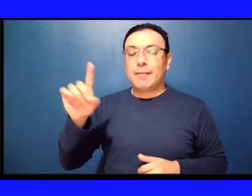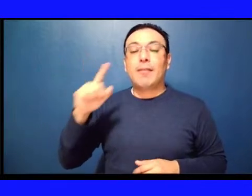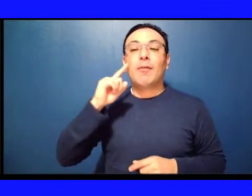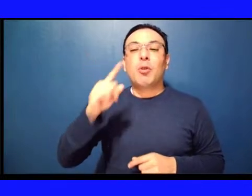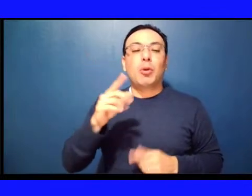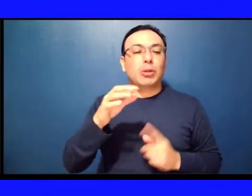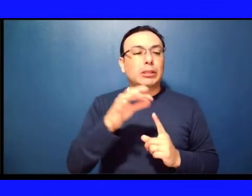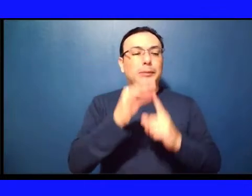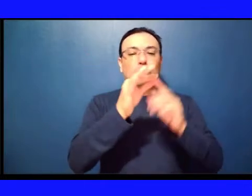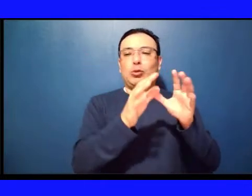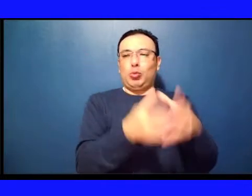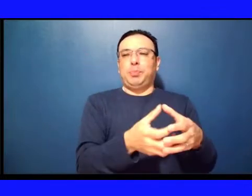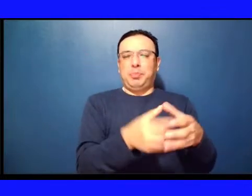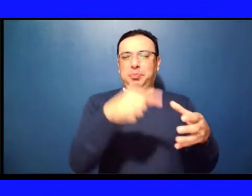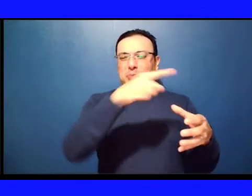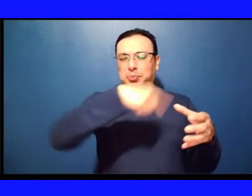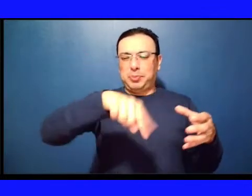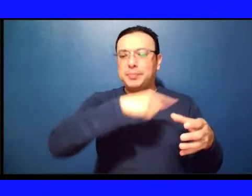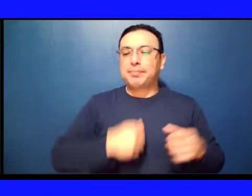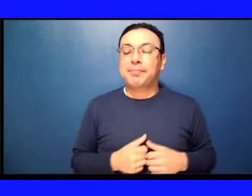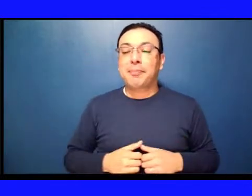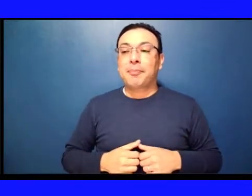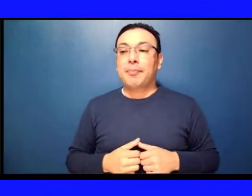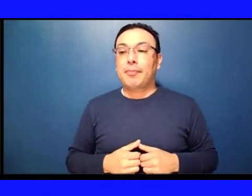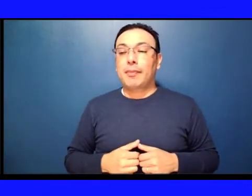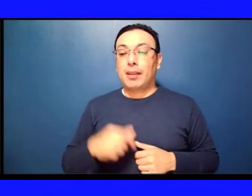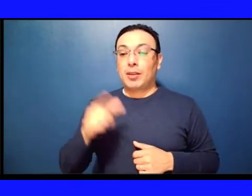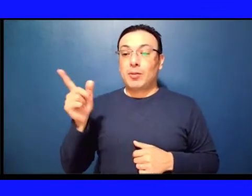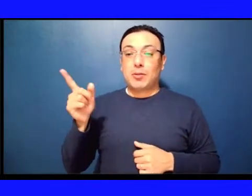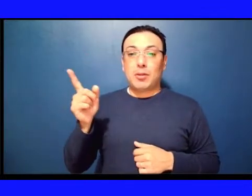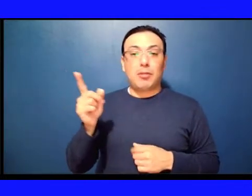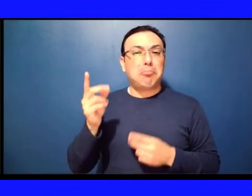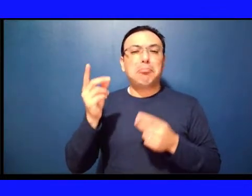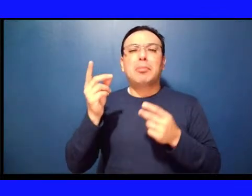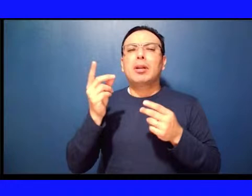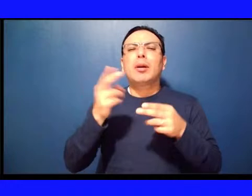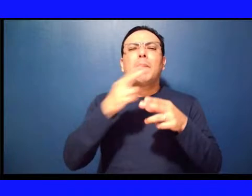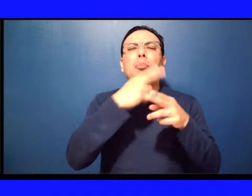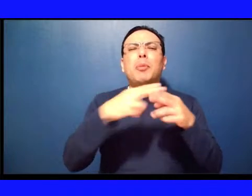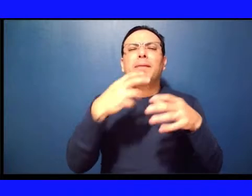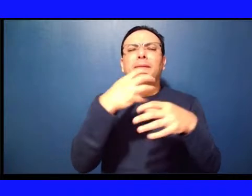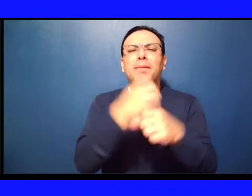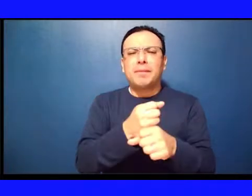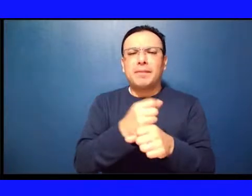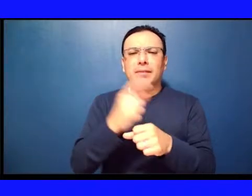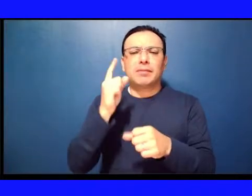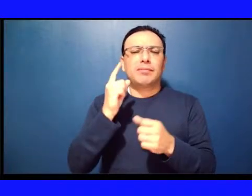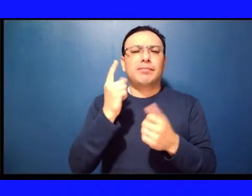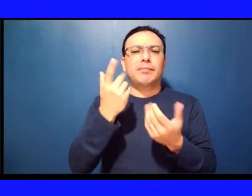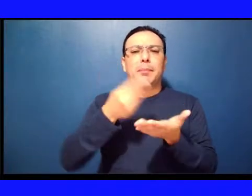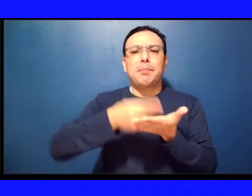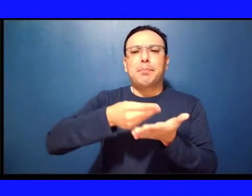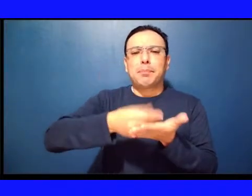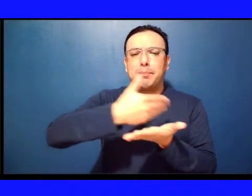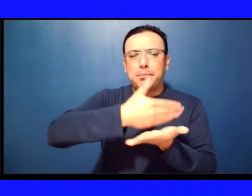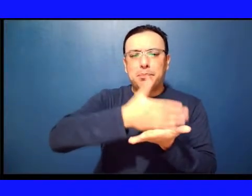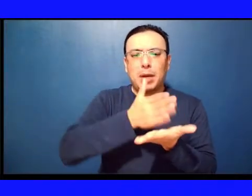of the key federal initiatives like FEMA reimbursement, the DISH delay, and the DISH